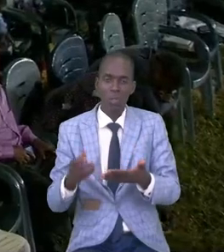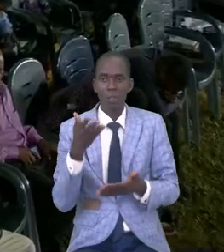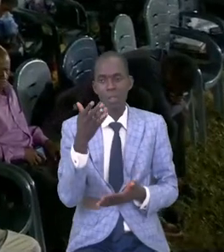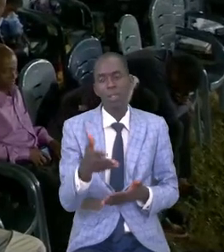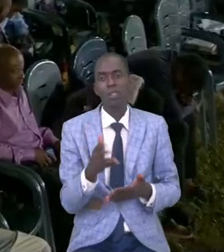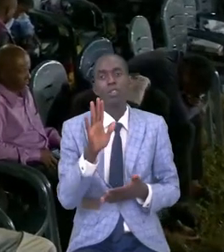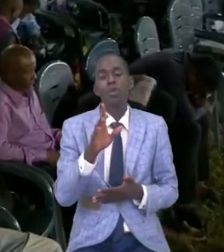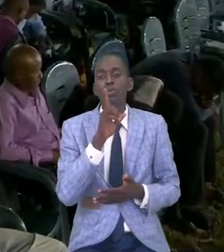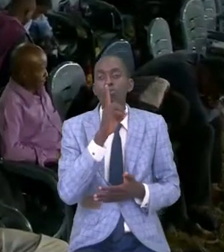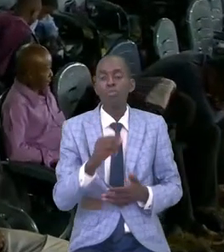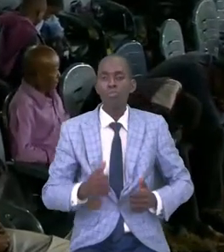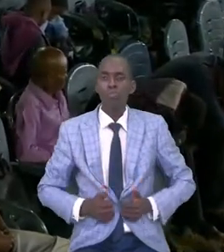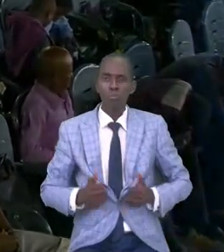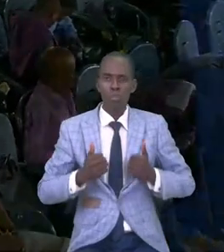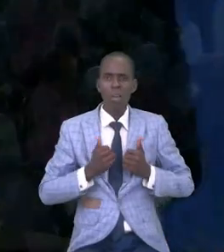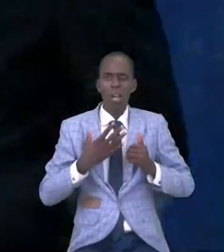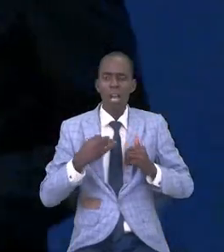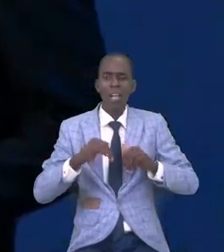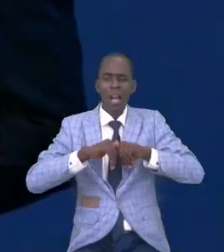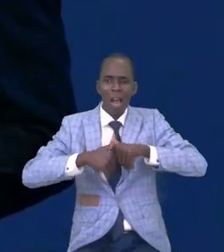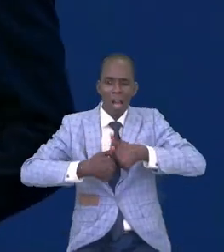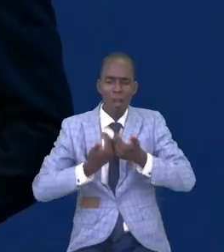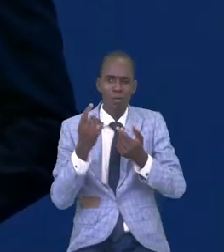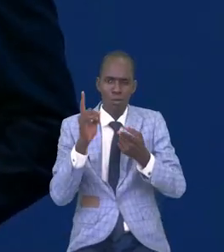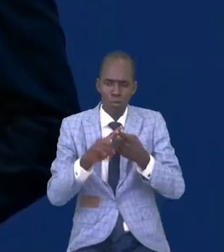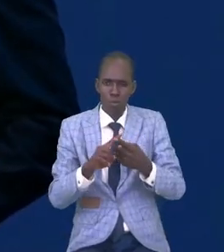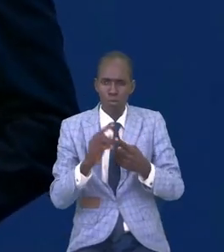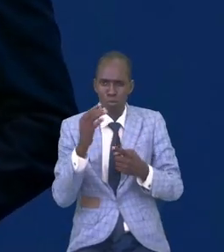first day was miraculous. Yesterday was just marvelous.